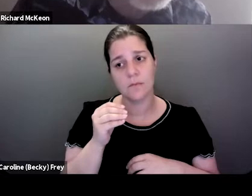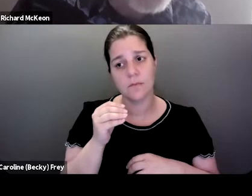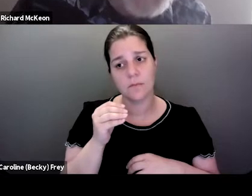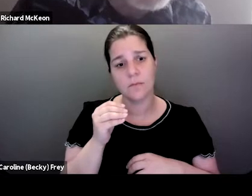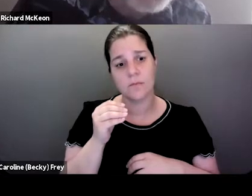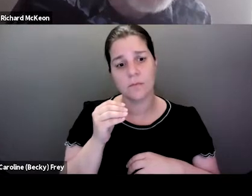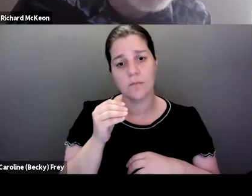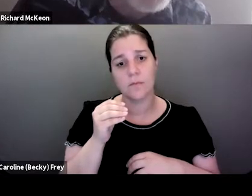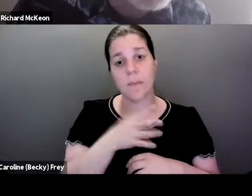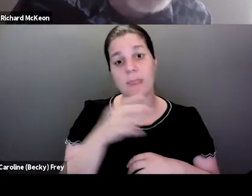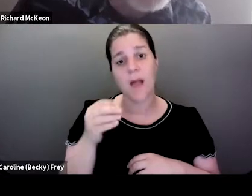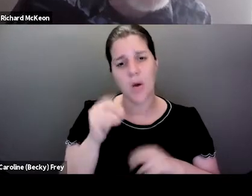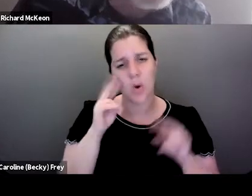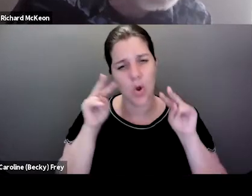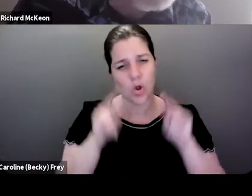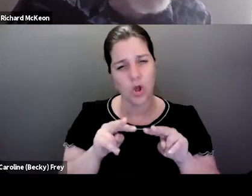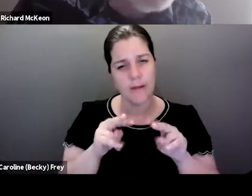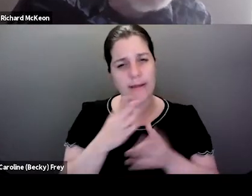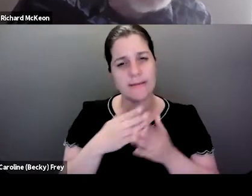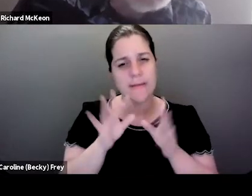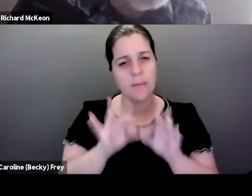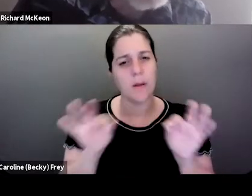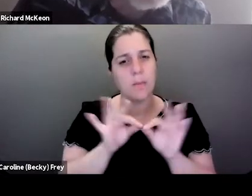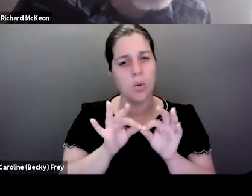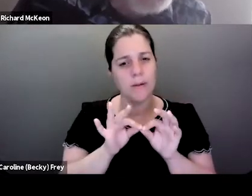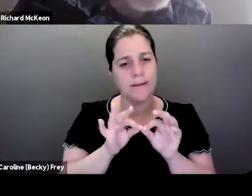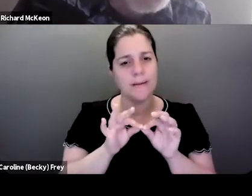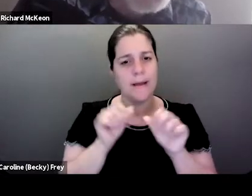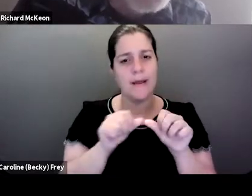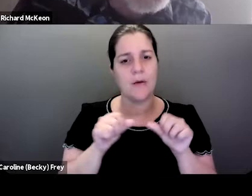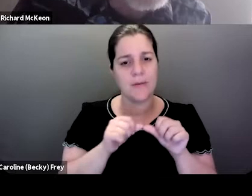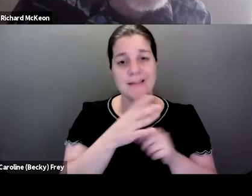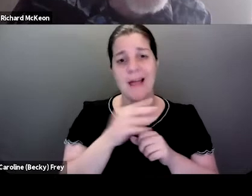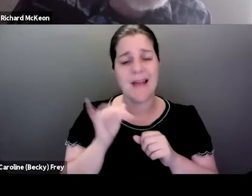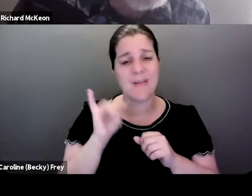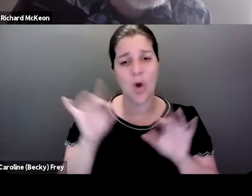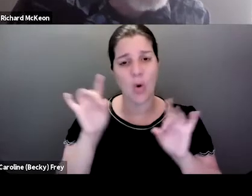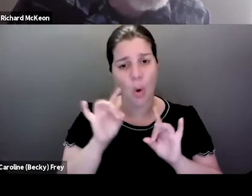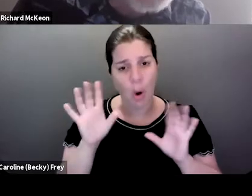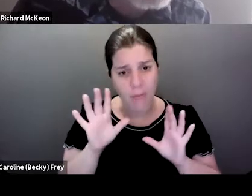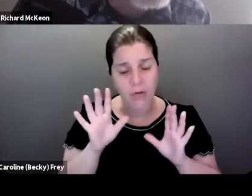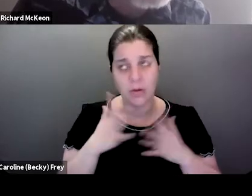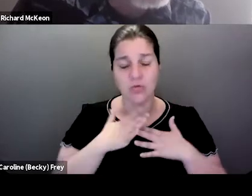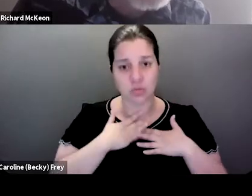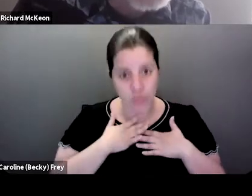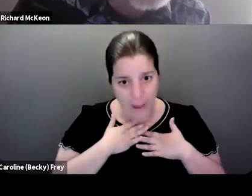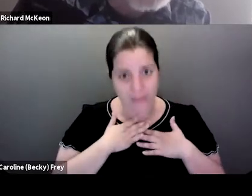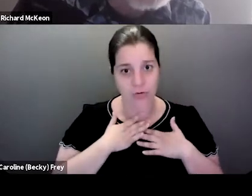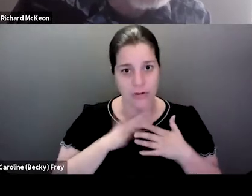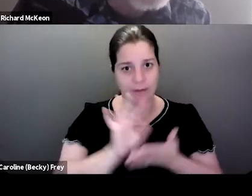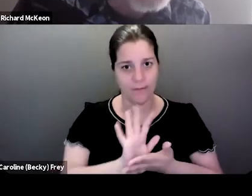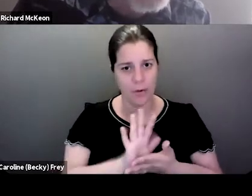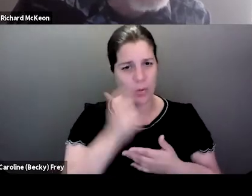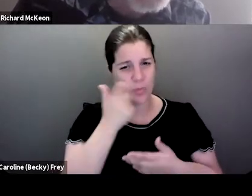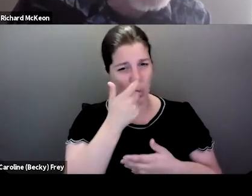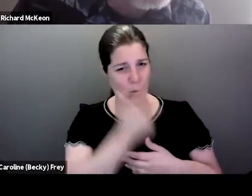also to look at some of the important areas in the awful, tragic video that you saw. Coordination between 988